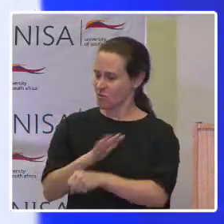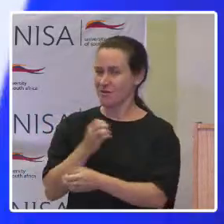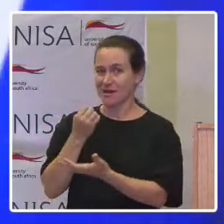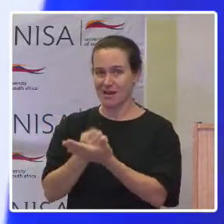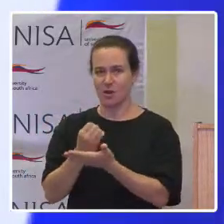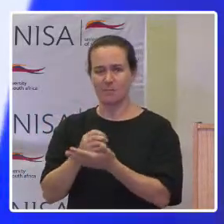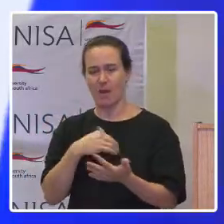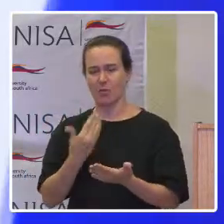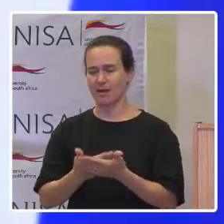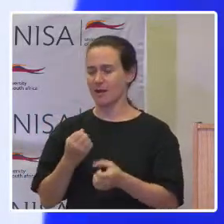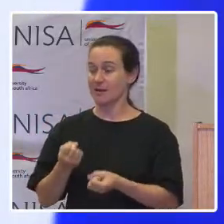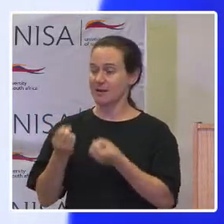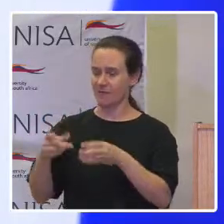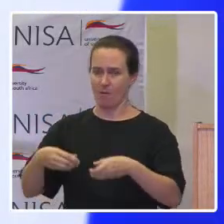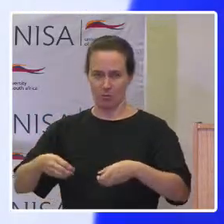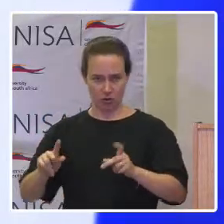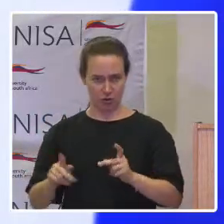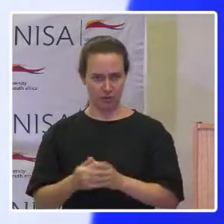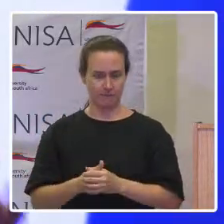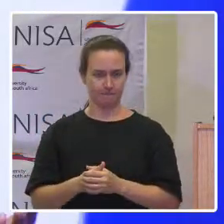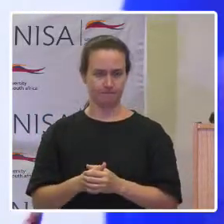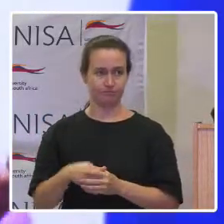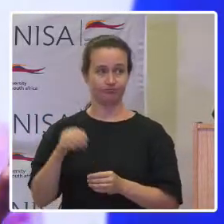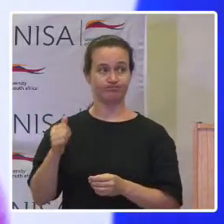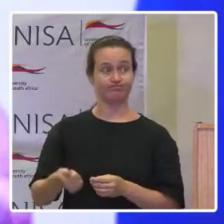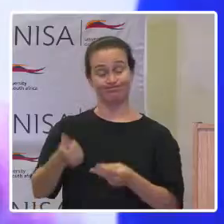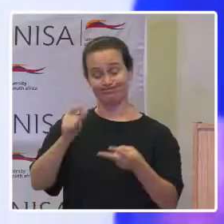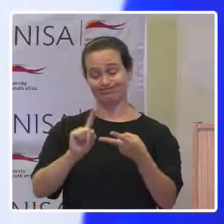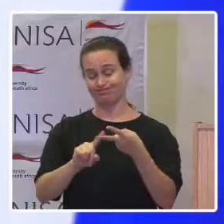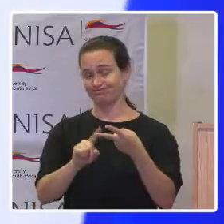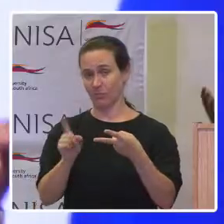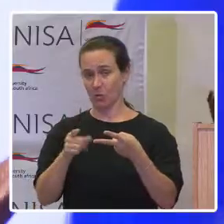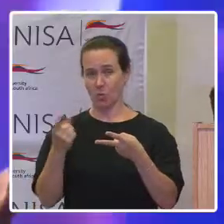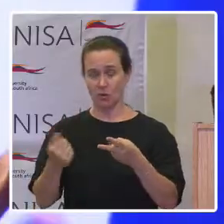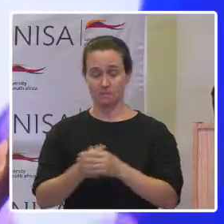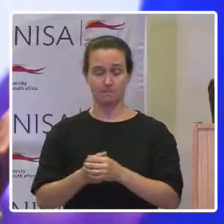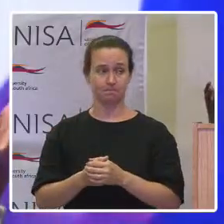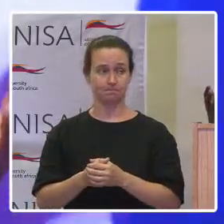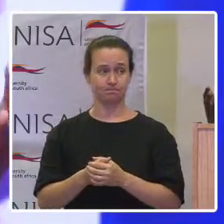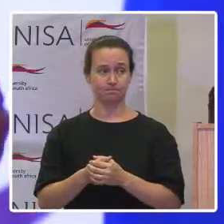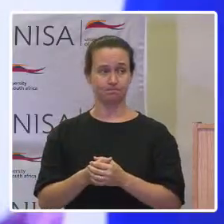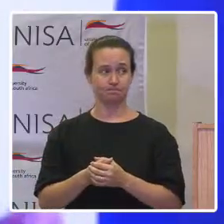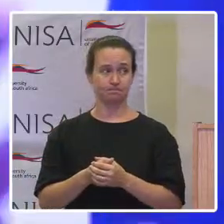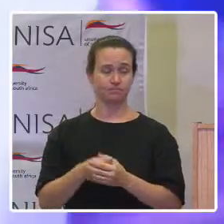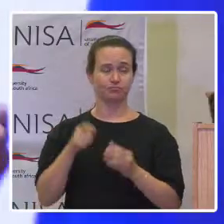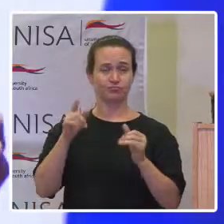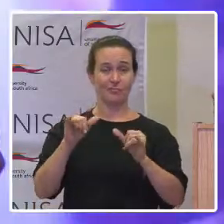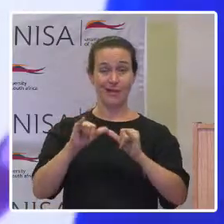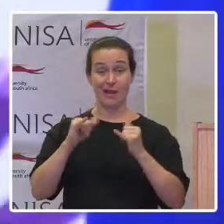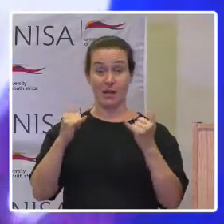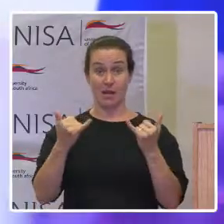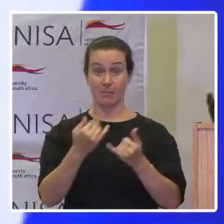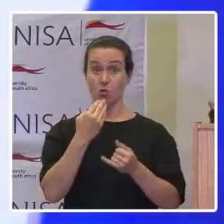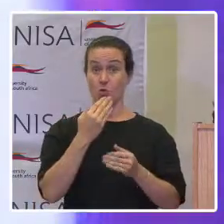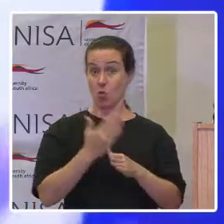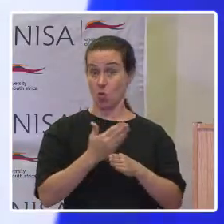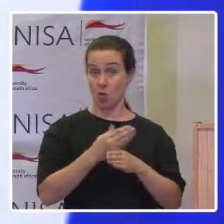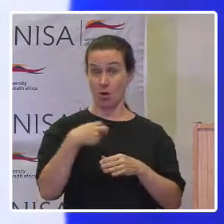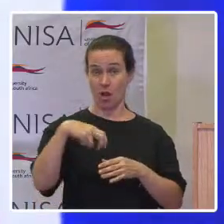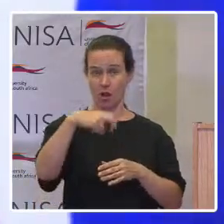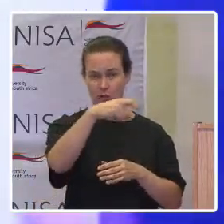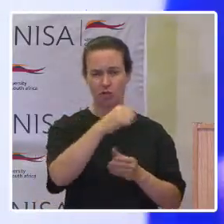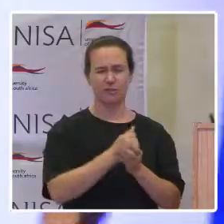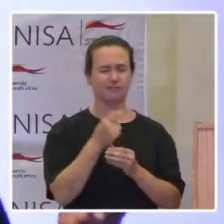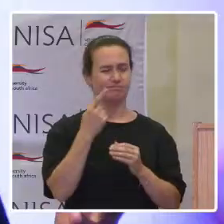bring them in? The second aspect is around companies which are in logistics, in high-tech